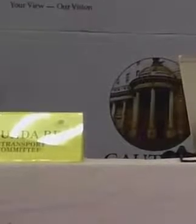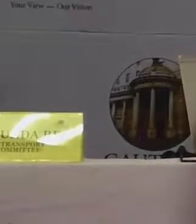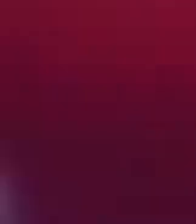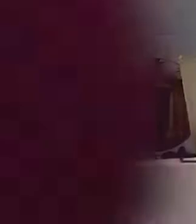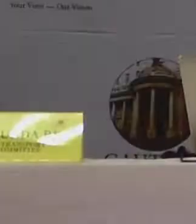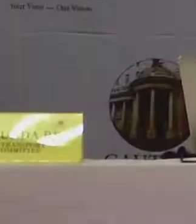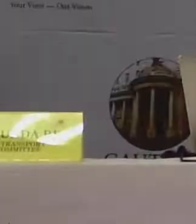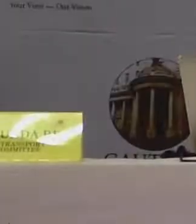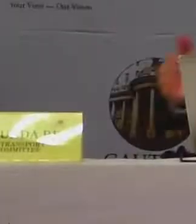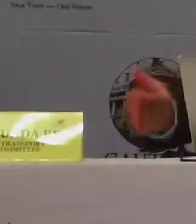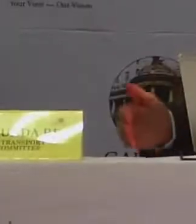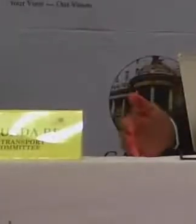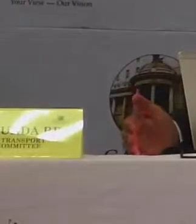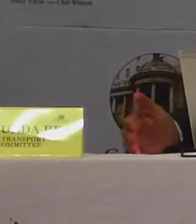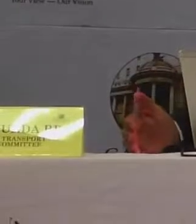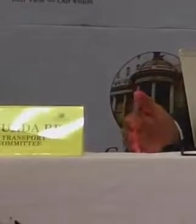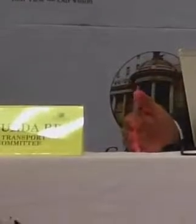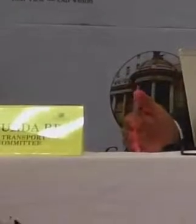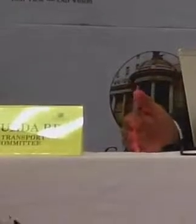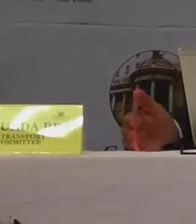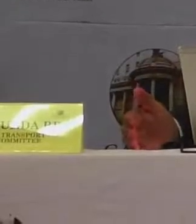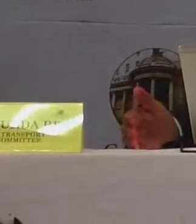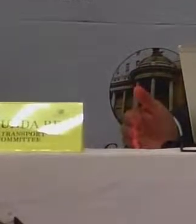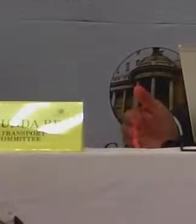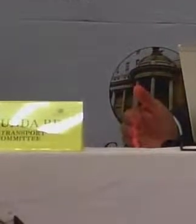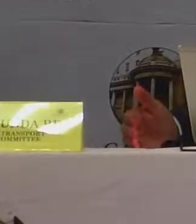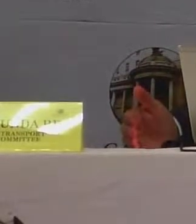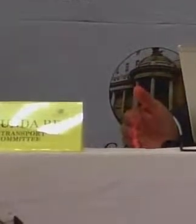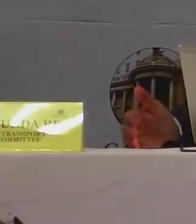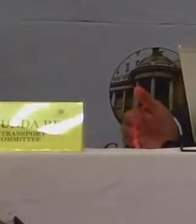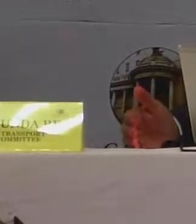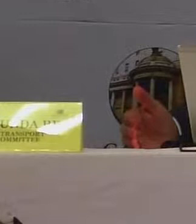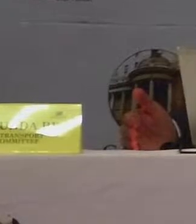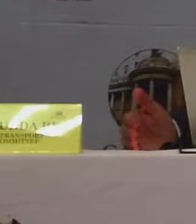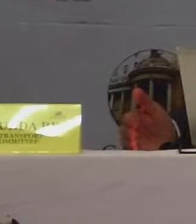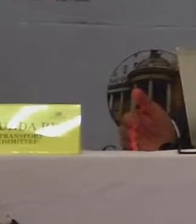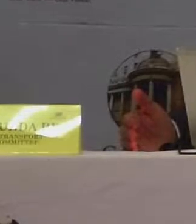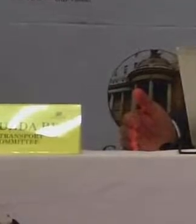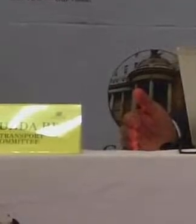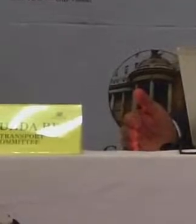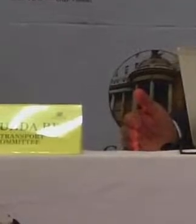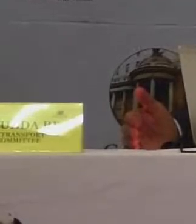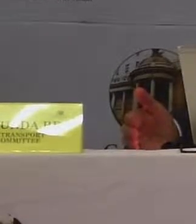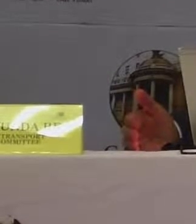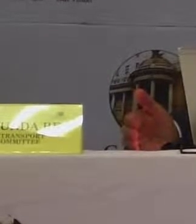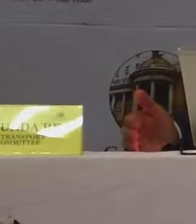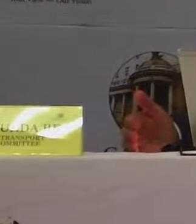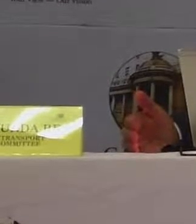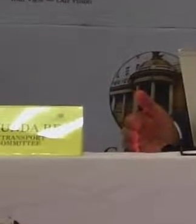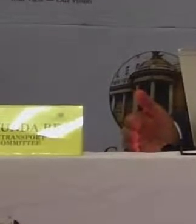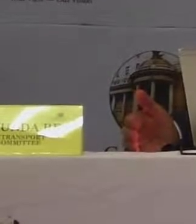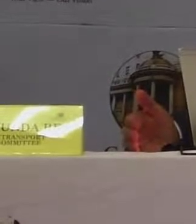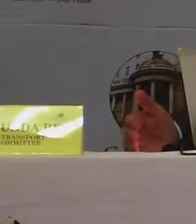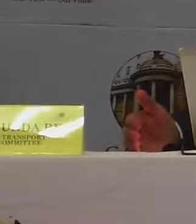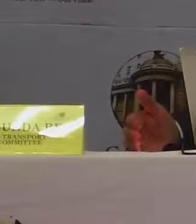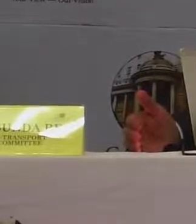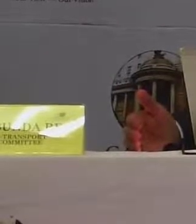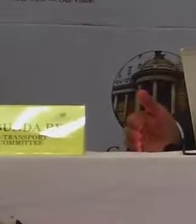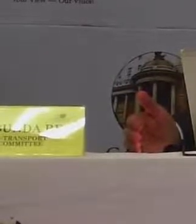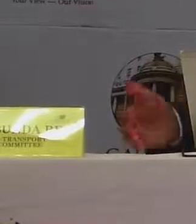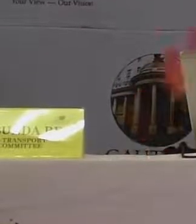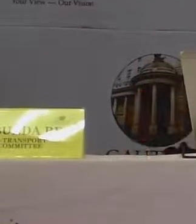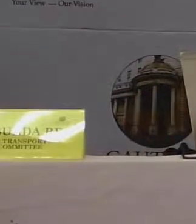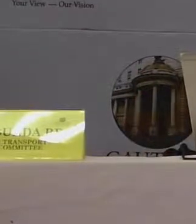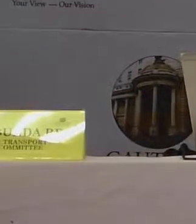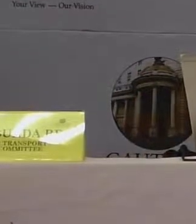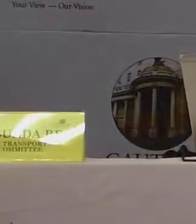this portfolio committee since 2019, similar to the K46 in Diepsloot,